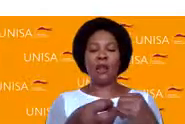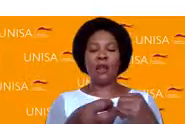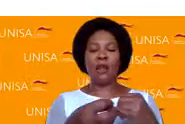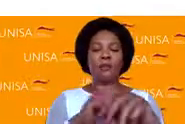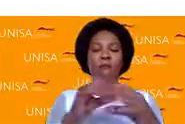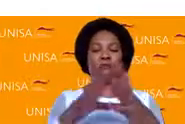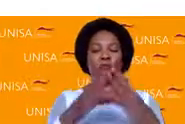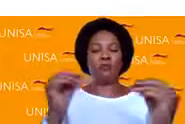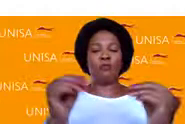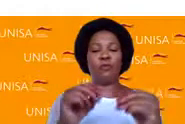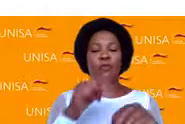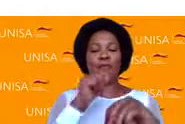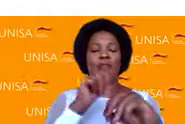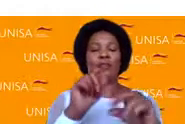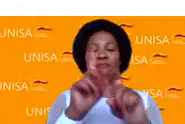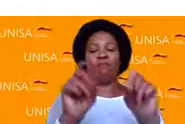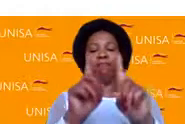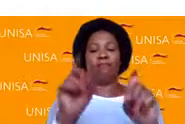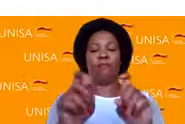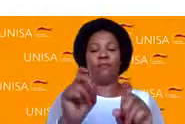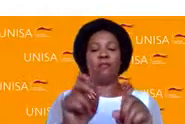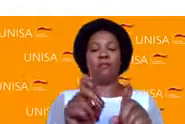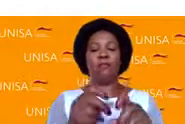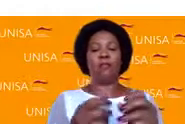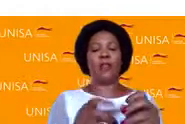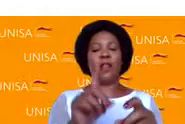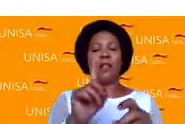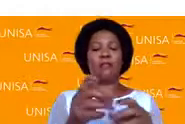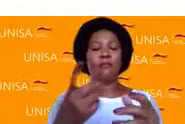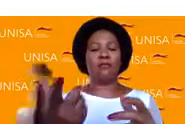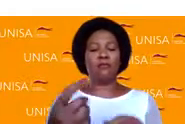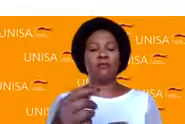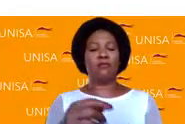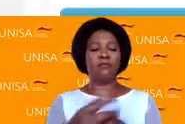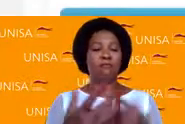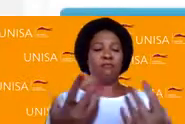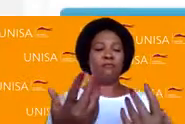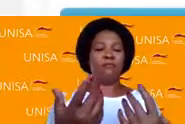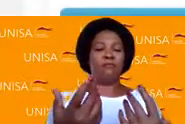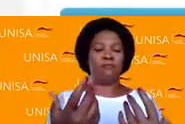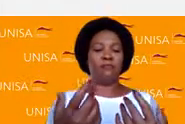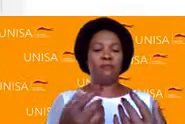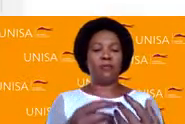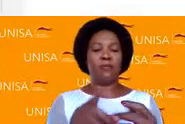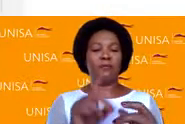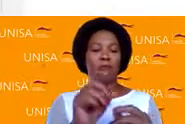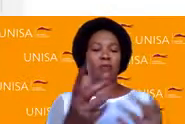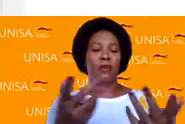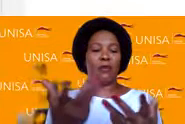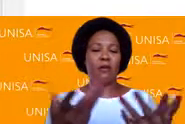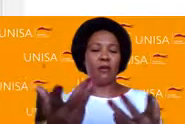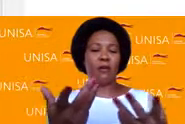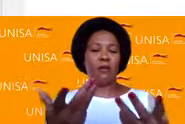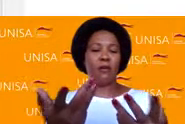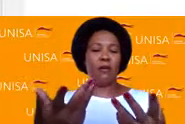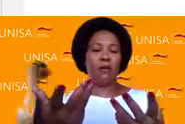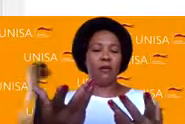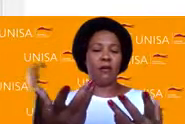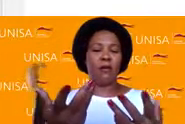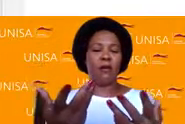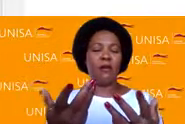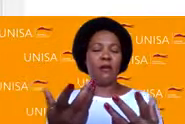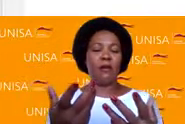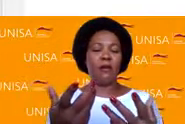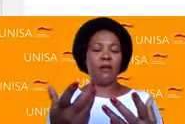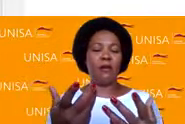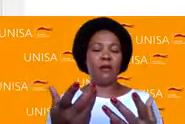quiz. So really click on the quiz page. We had a question the other day as well. They're too scared to